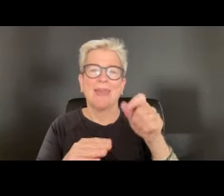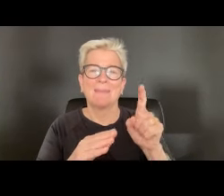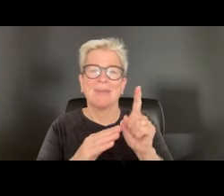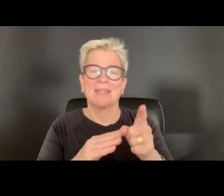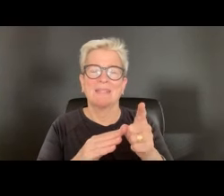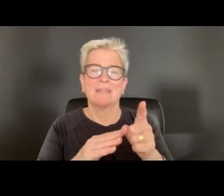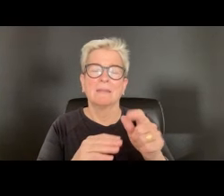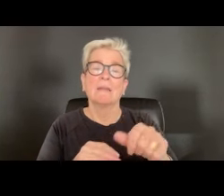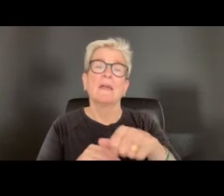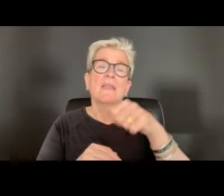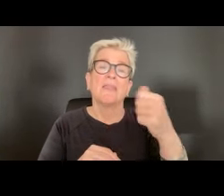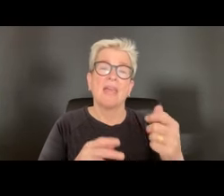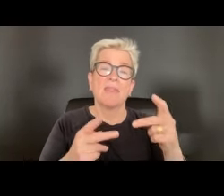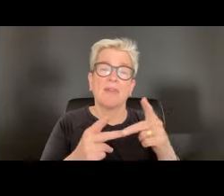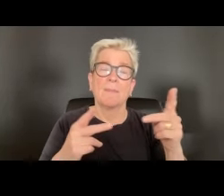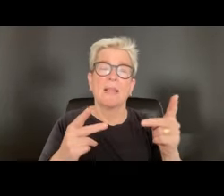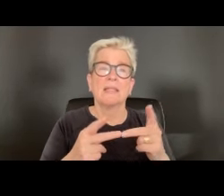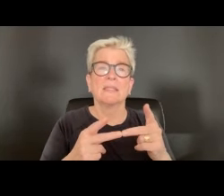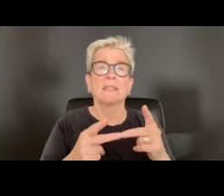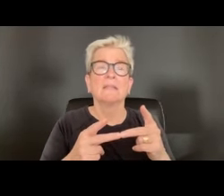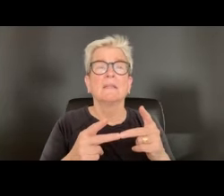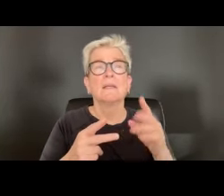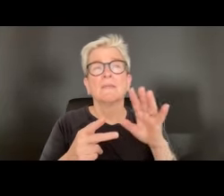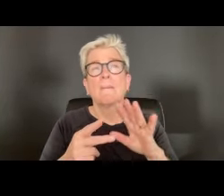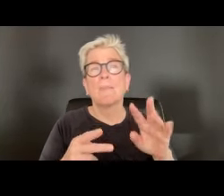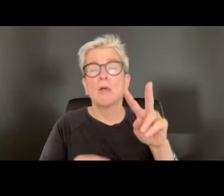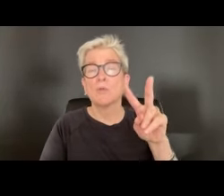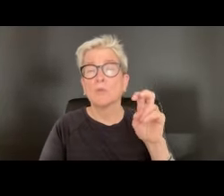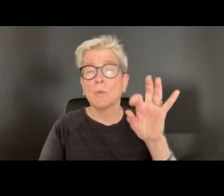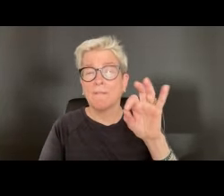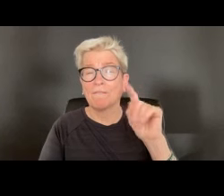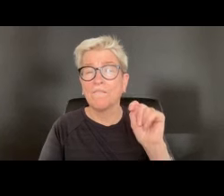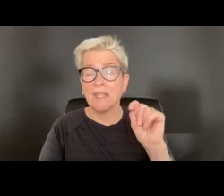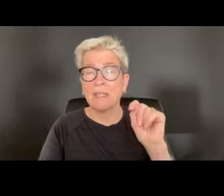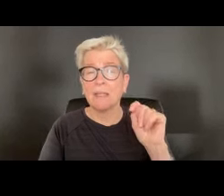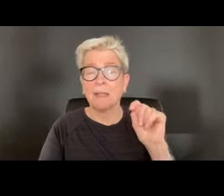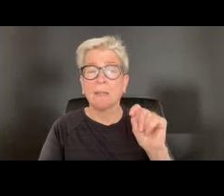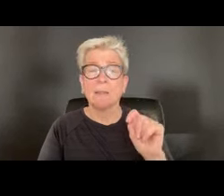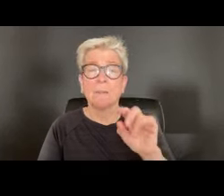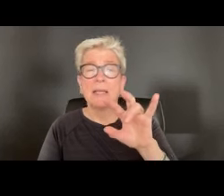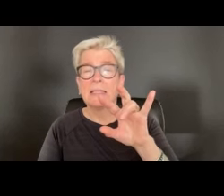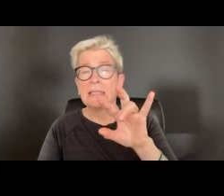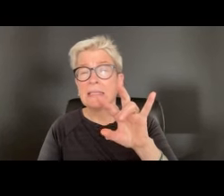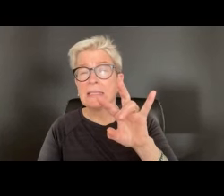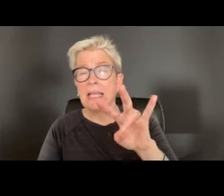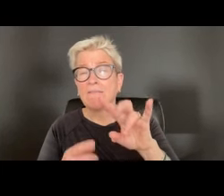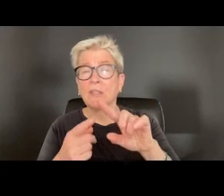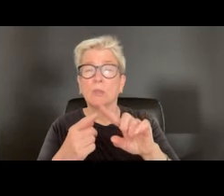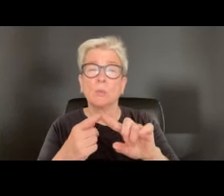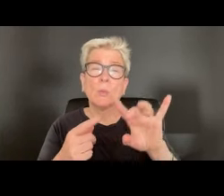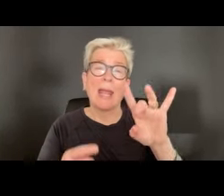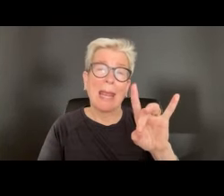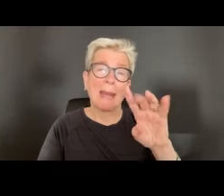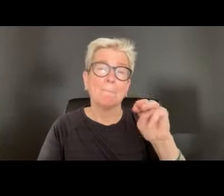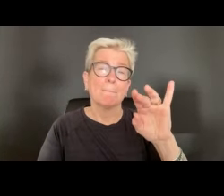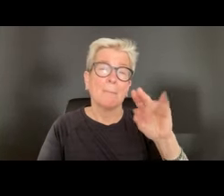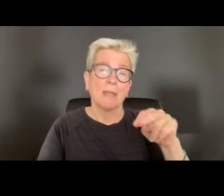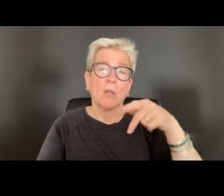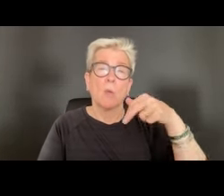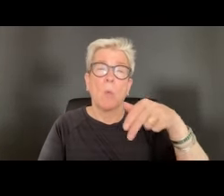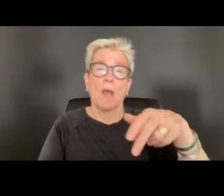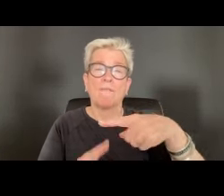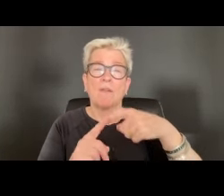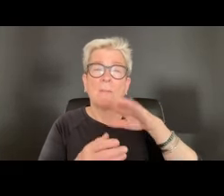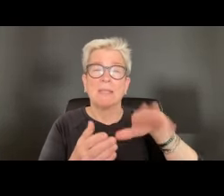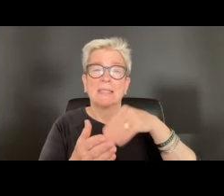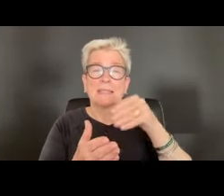other areas, it'd be generally places that are about 200 feet, which is about a 7 or 8 minute walk from a central node. Within